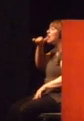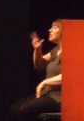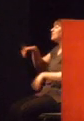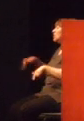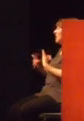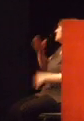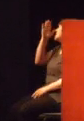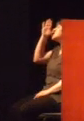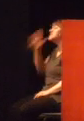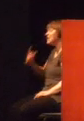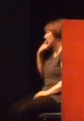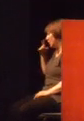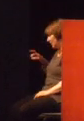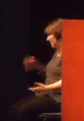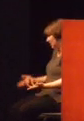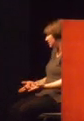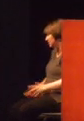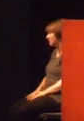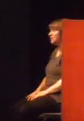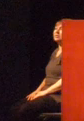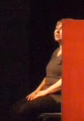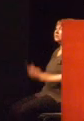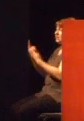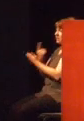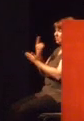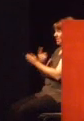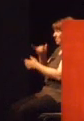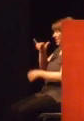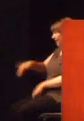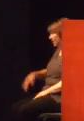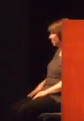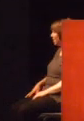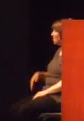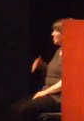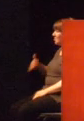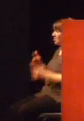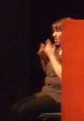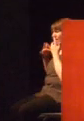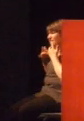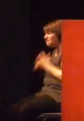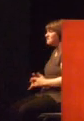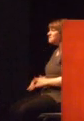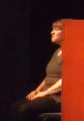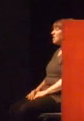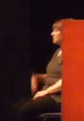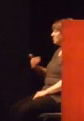things. And sometimes, that can be demoralizing to start to realize like,